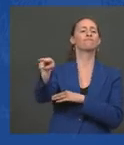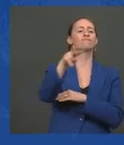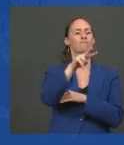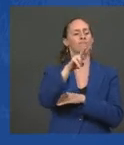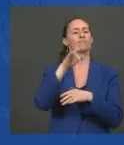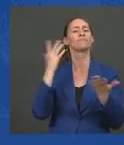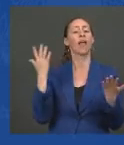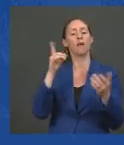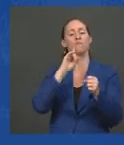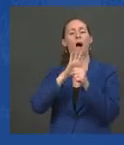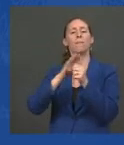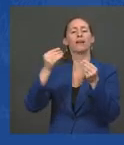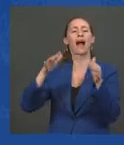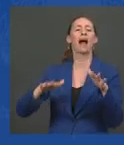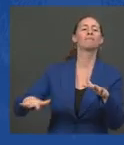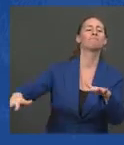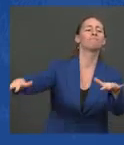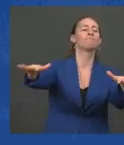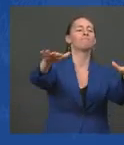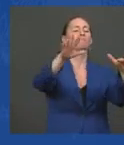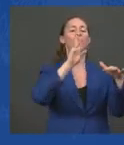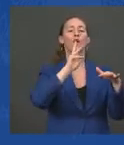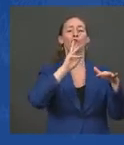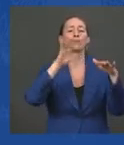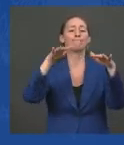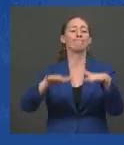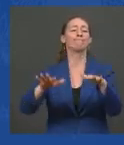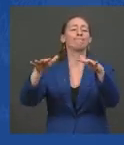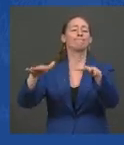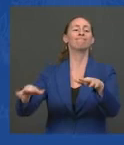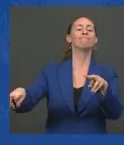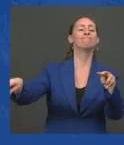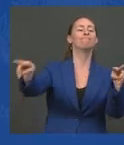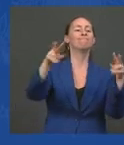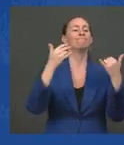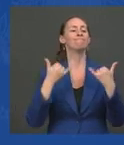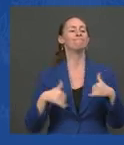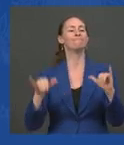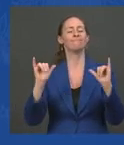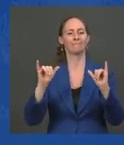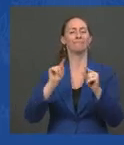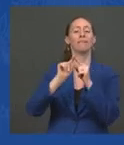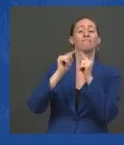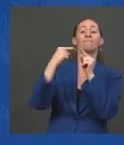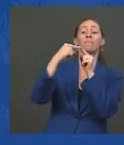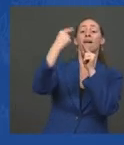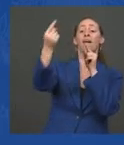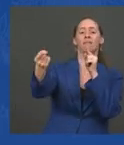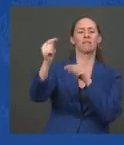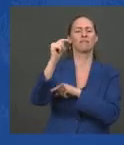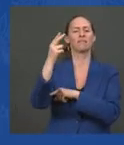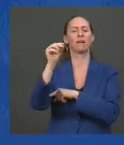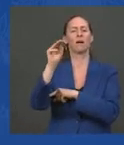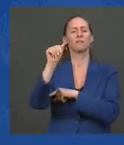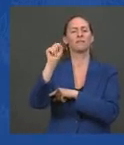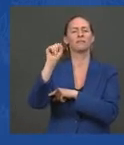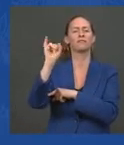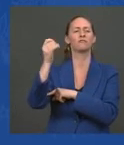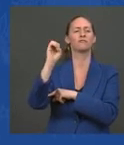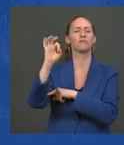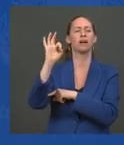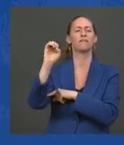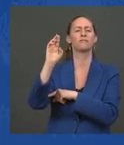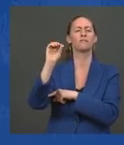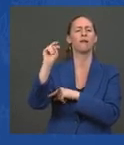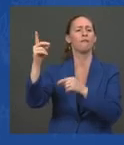tidal basin stands another giant of our history, Thomas Jefferson, whose words declared the very idea